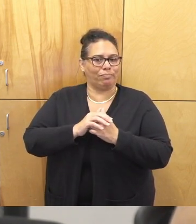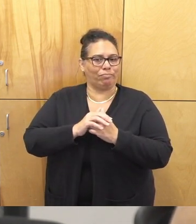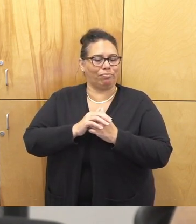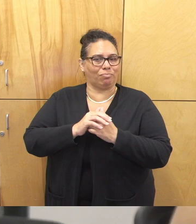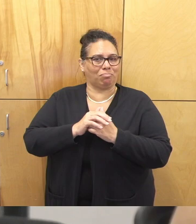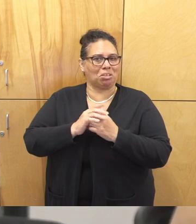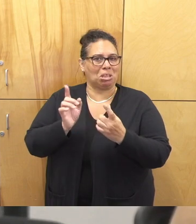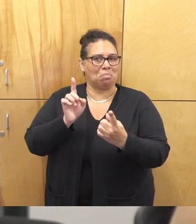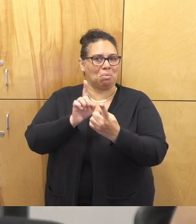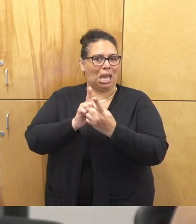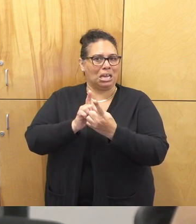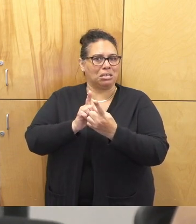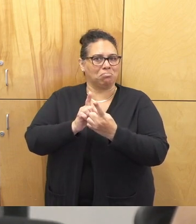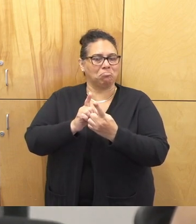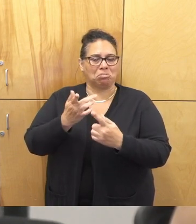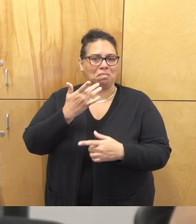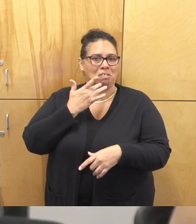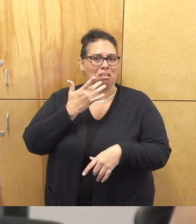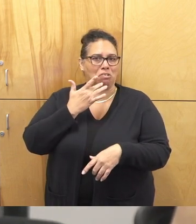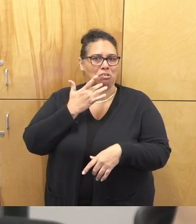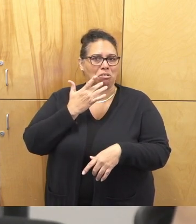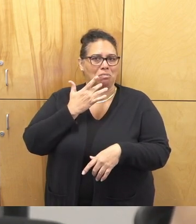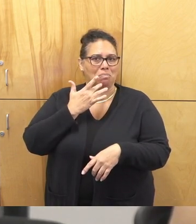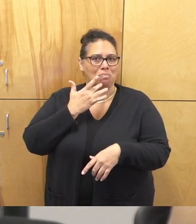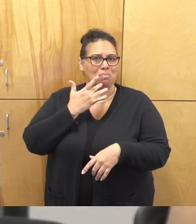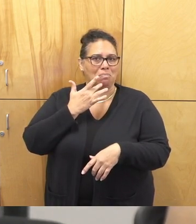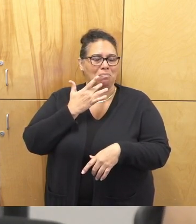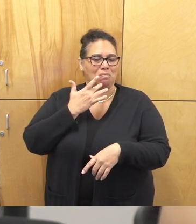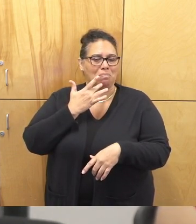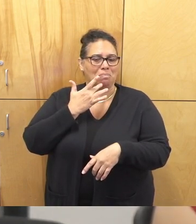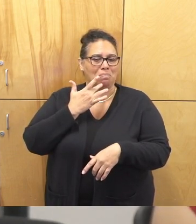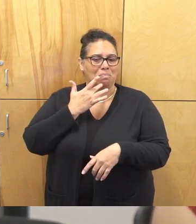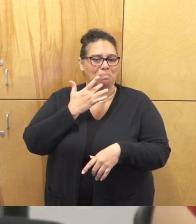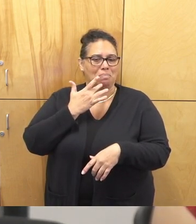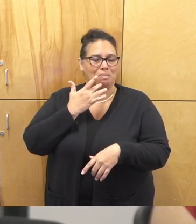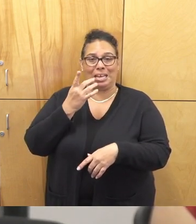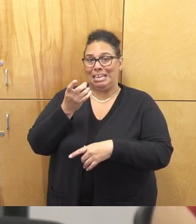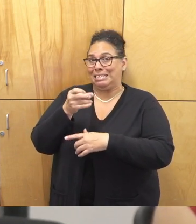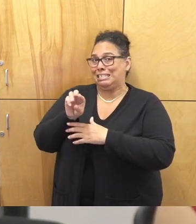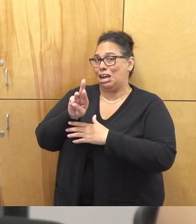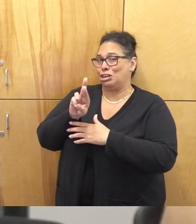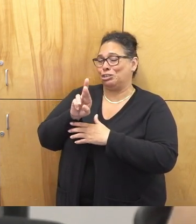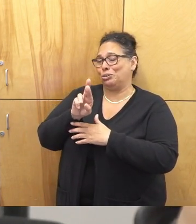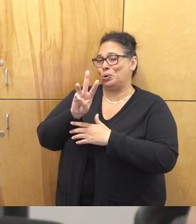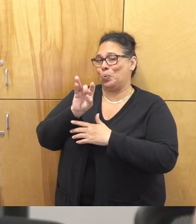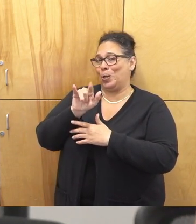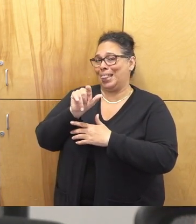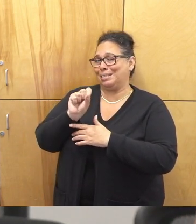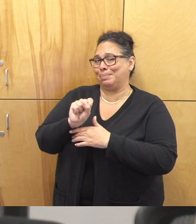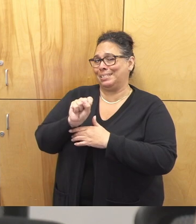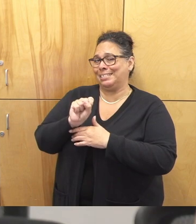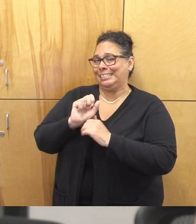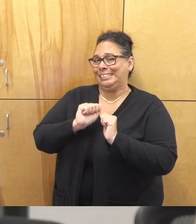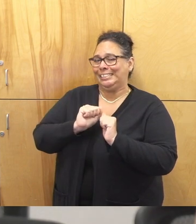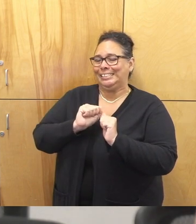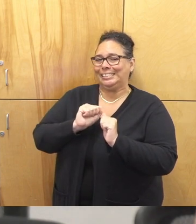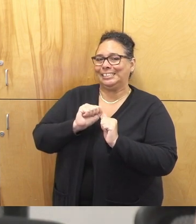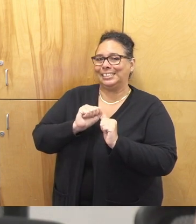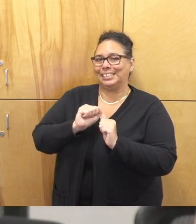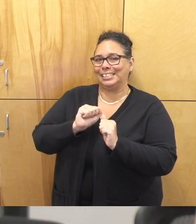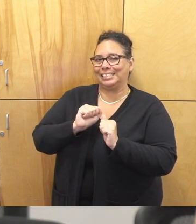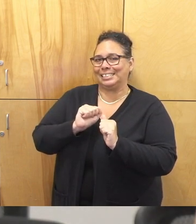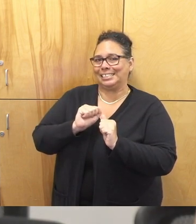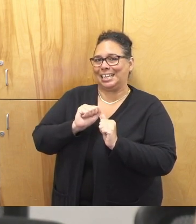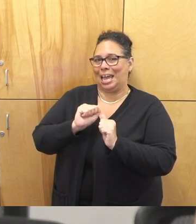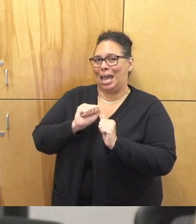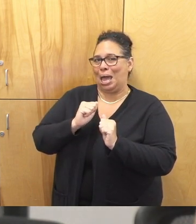with favor. And Dr. Williams? yes. I just